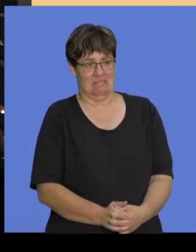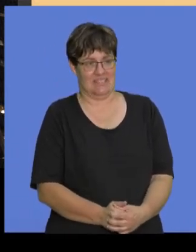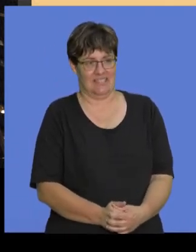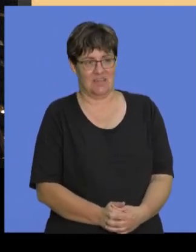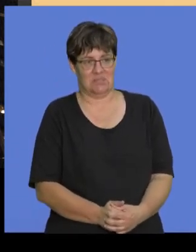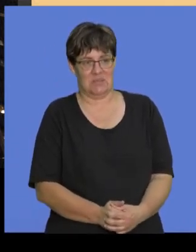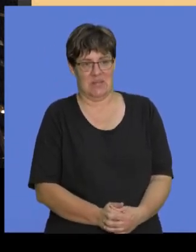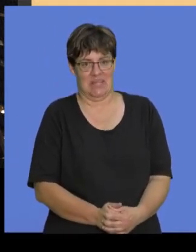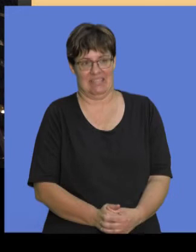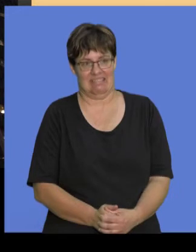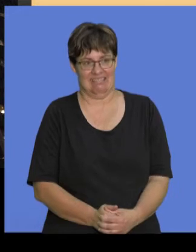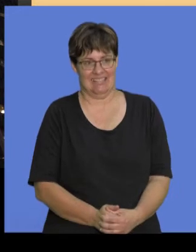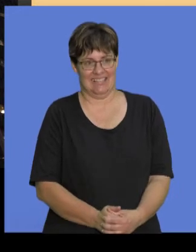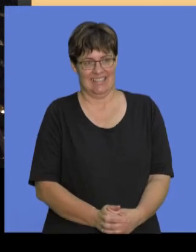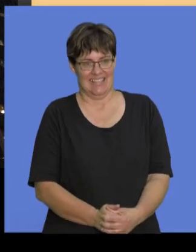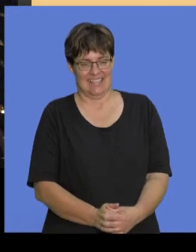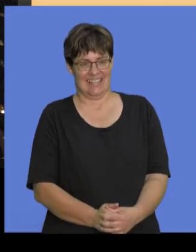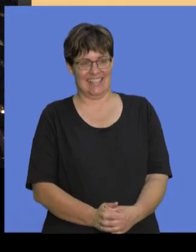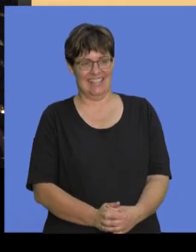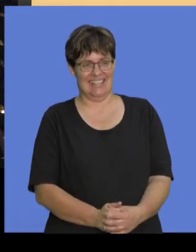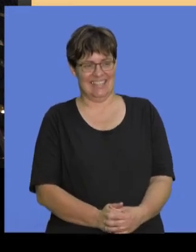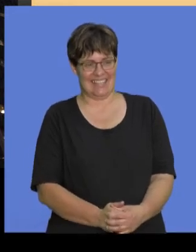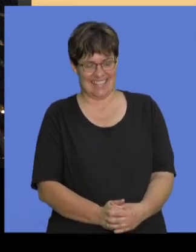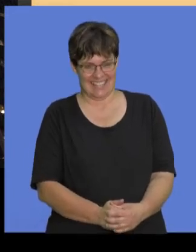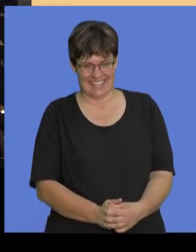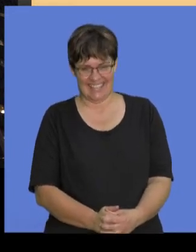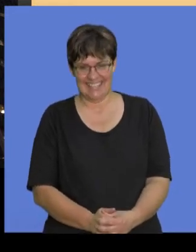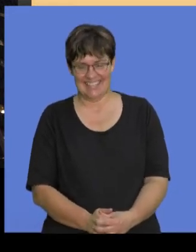I sneezed. I'm sorry.